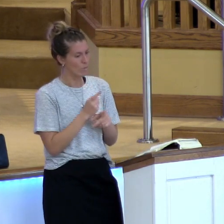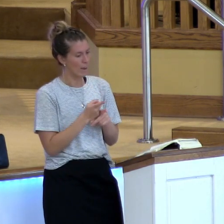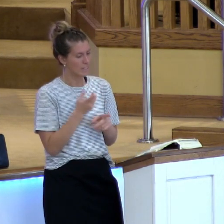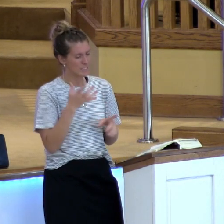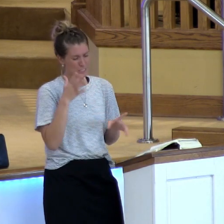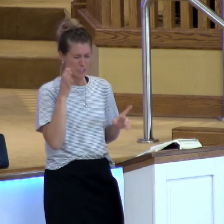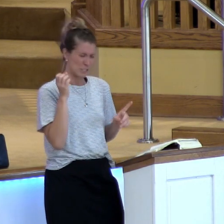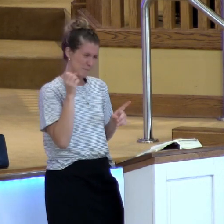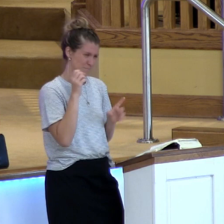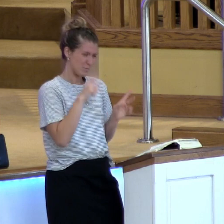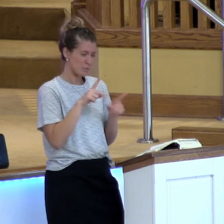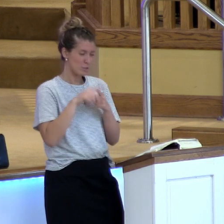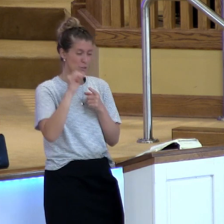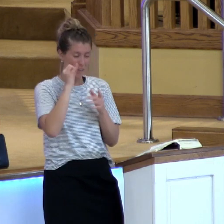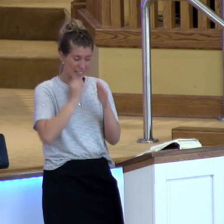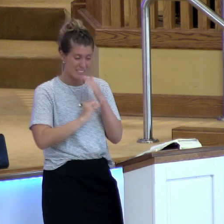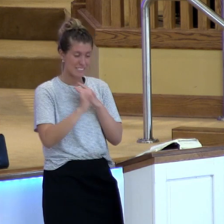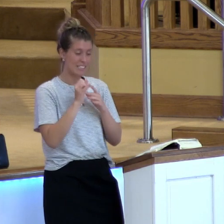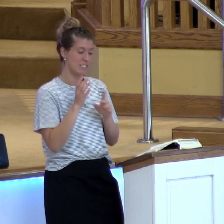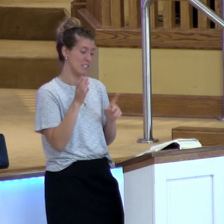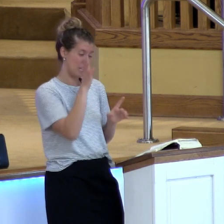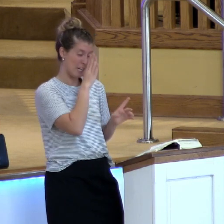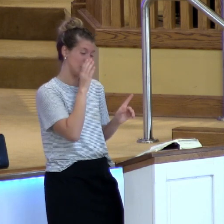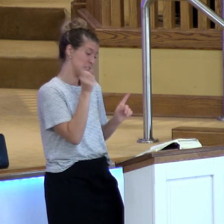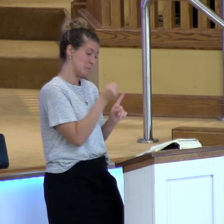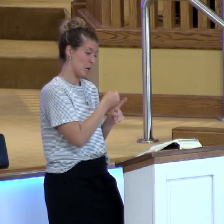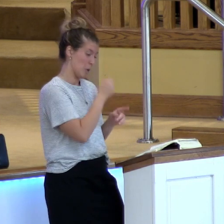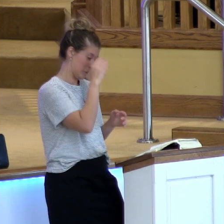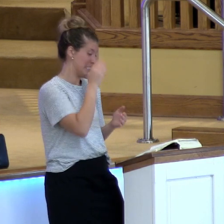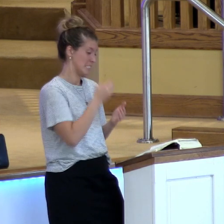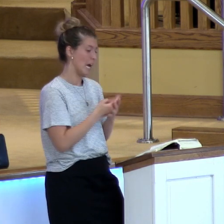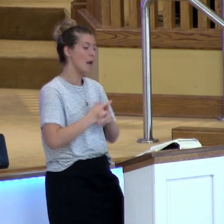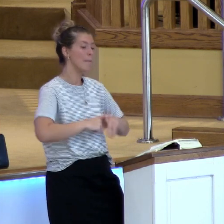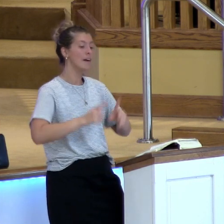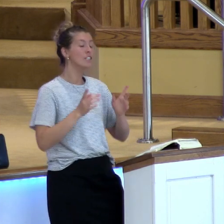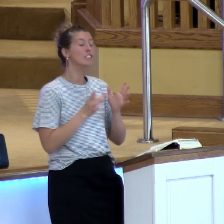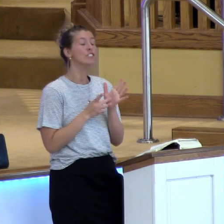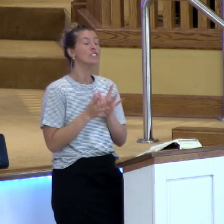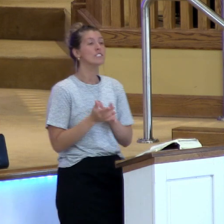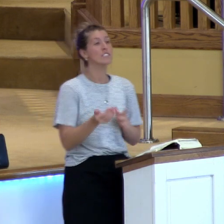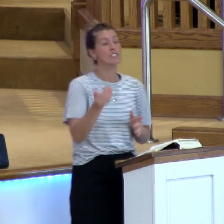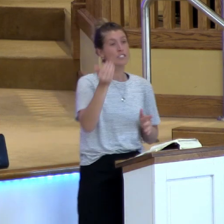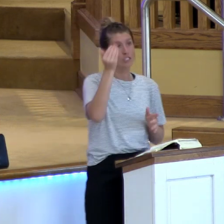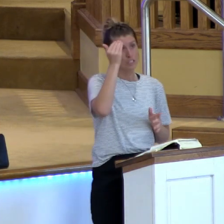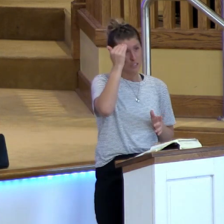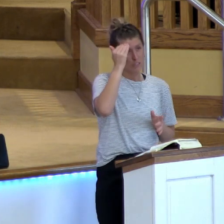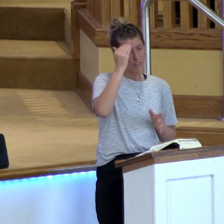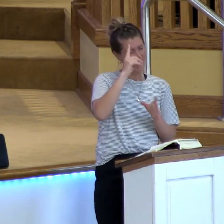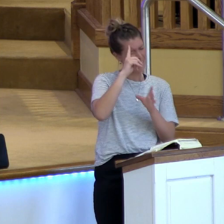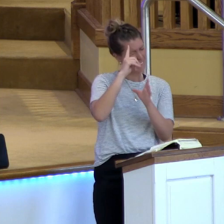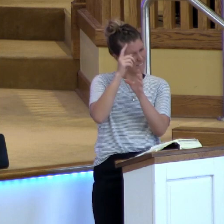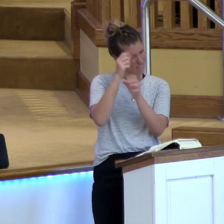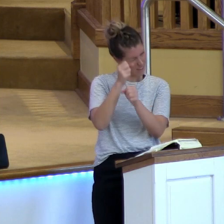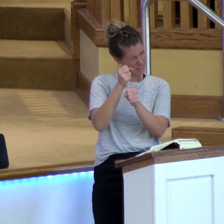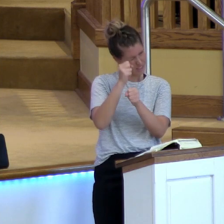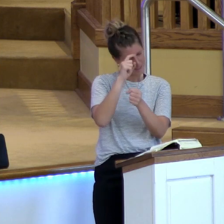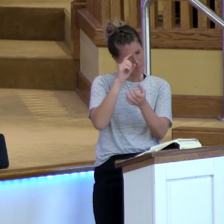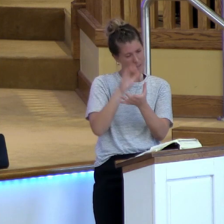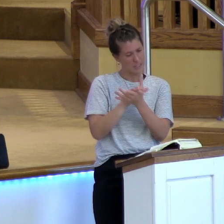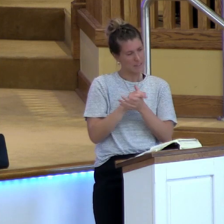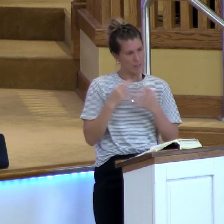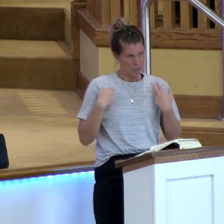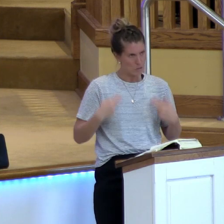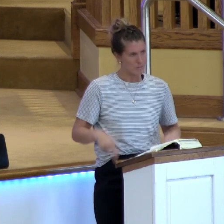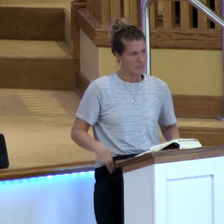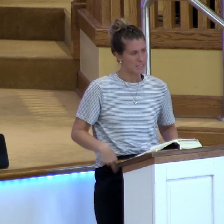smote his son. And Jesus, though, knew still that the very faith he still believed in, and humanly